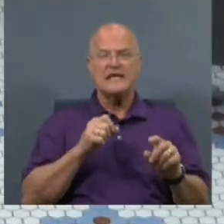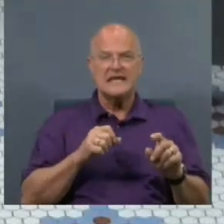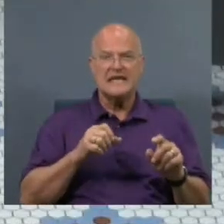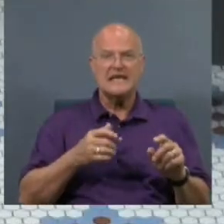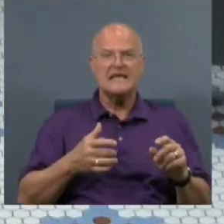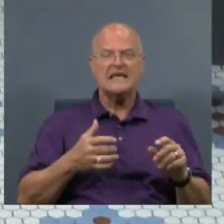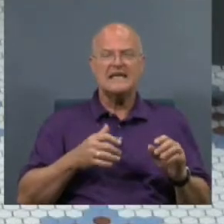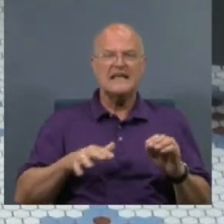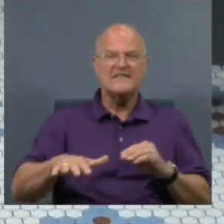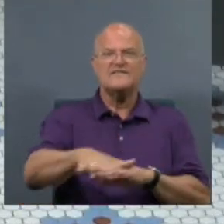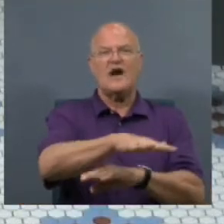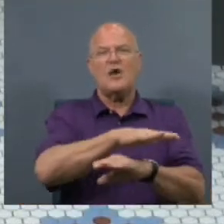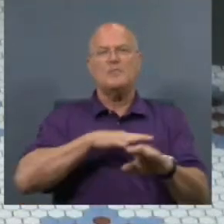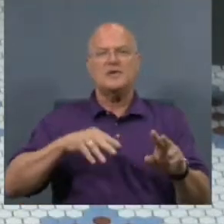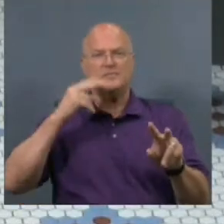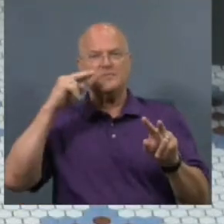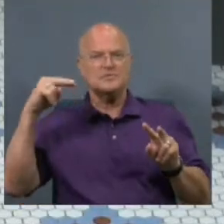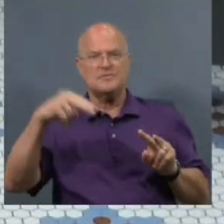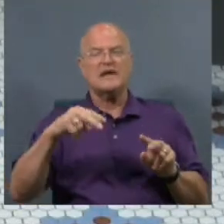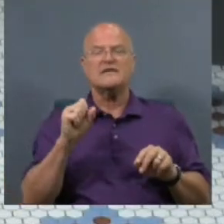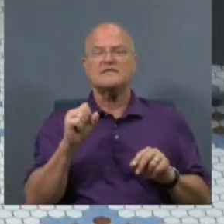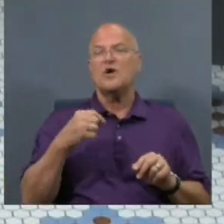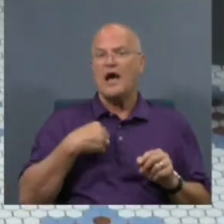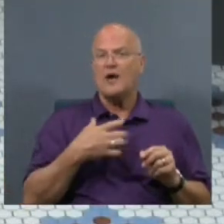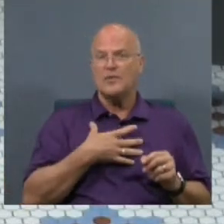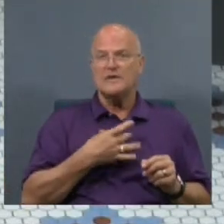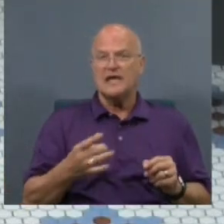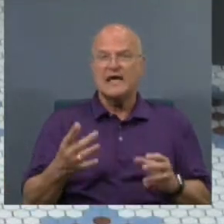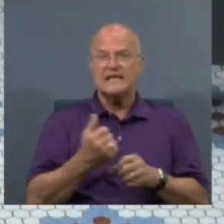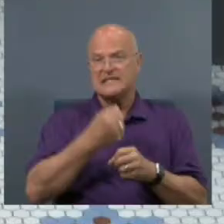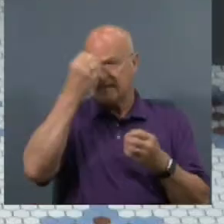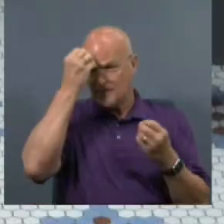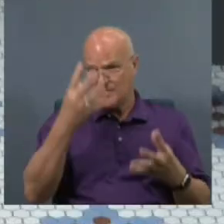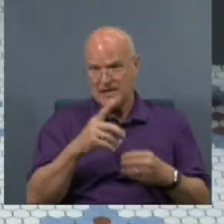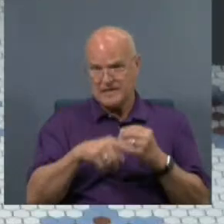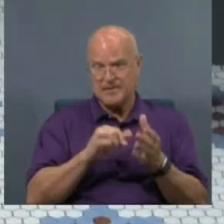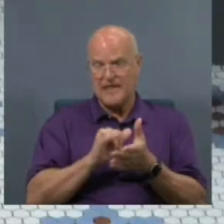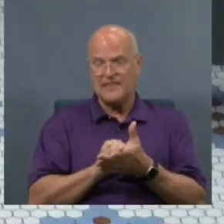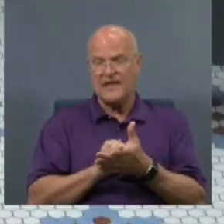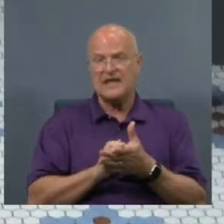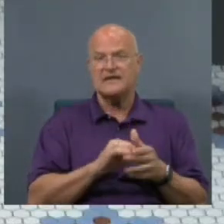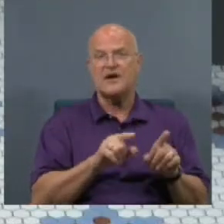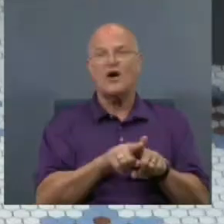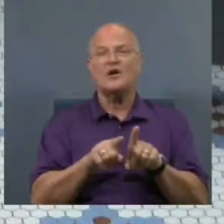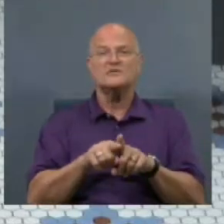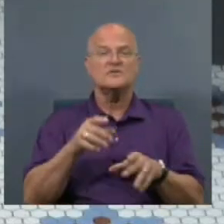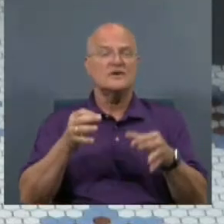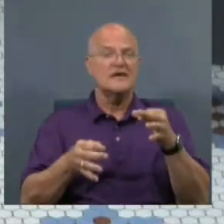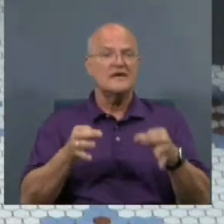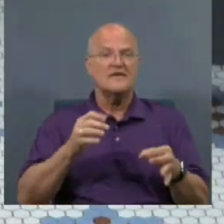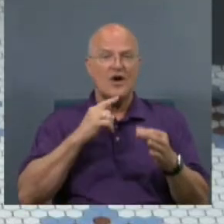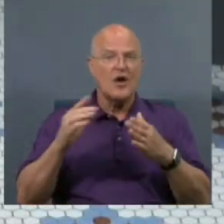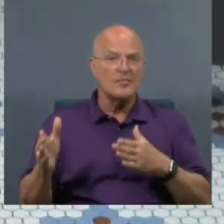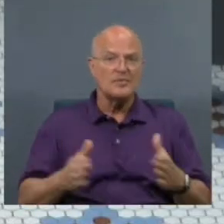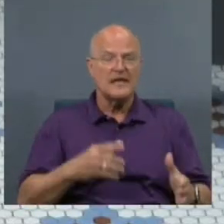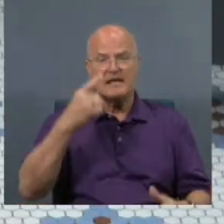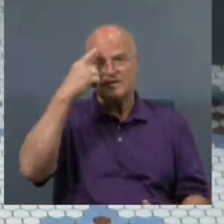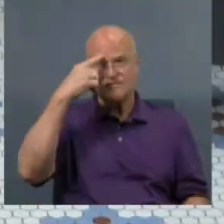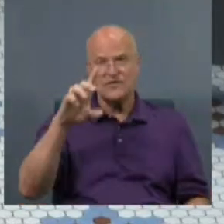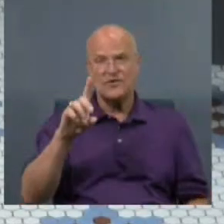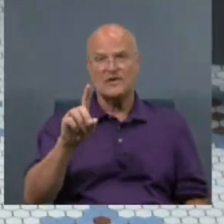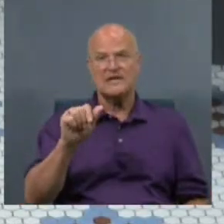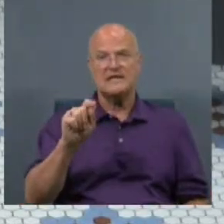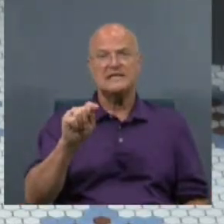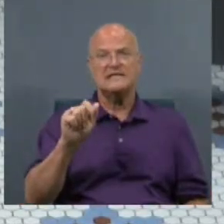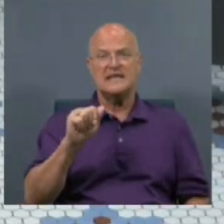environmental perspective. So I would like to get some information about that. Also, if there are plans for a data